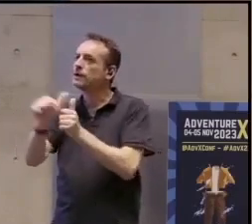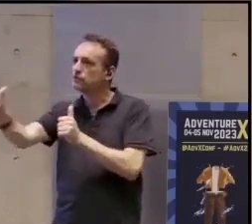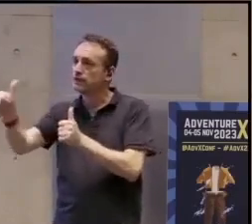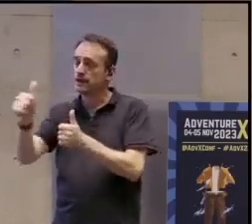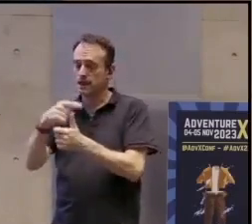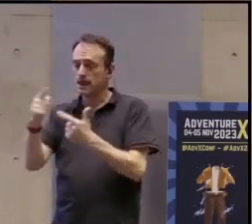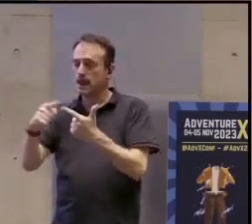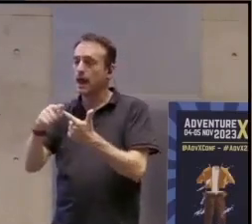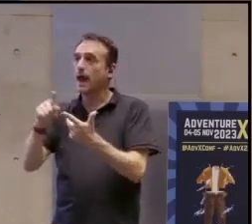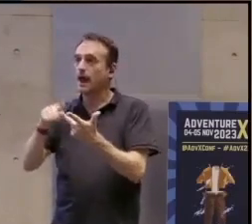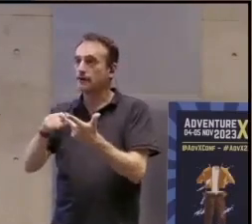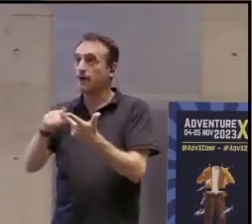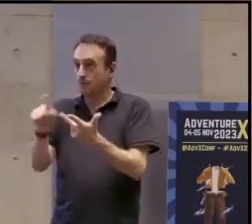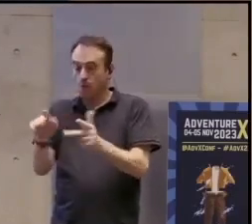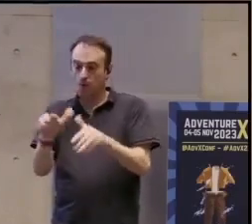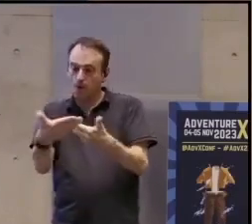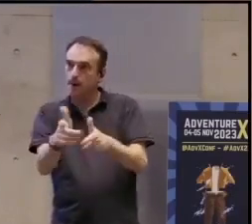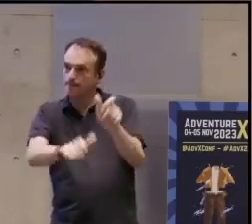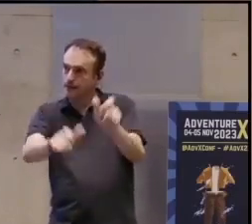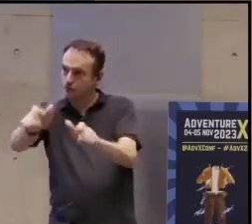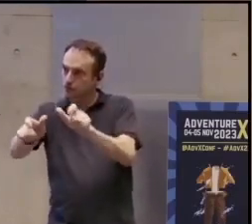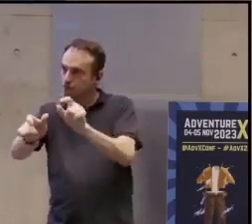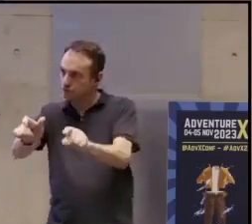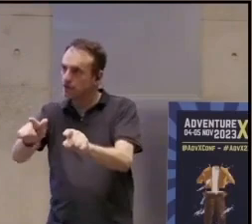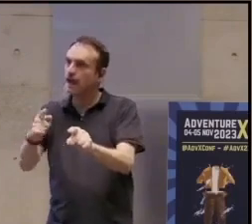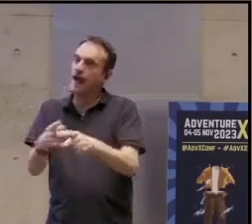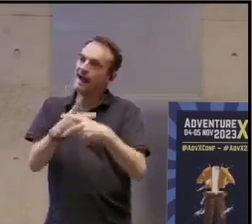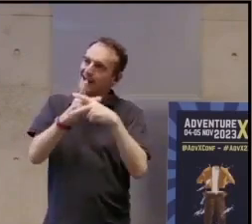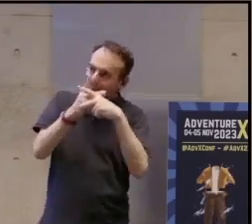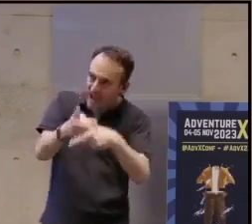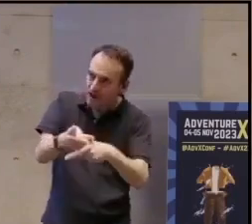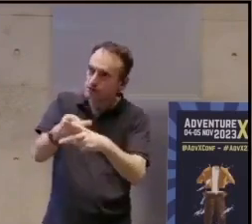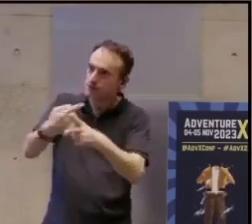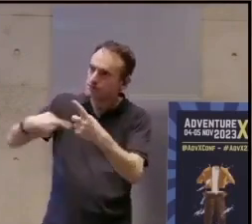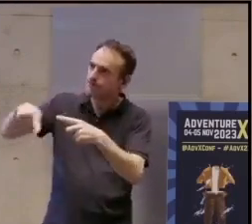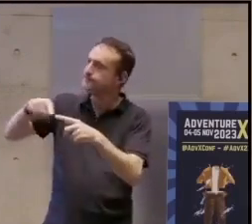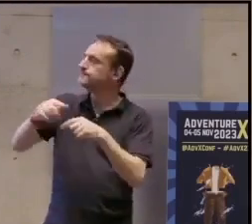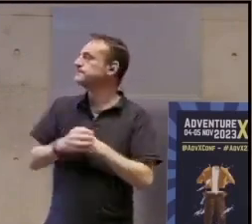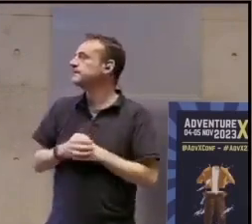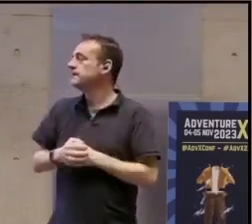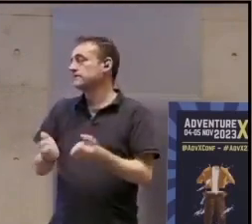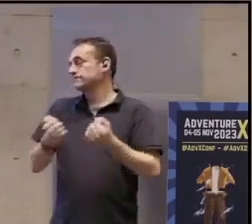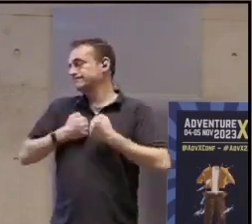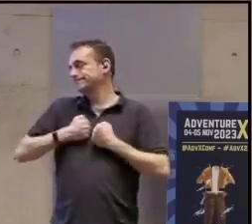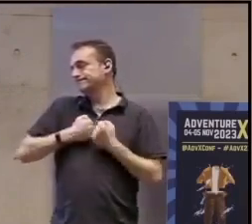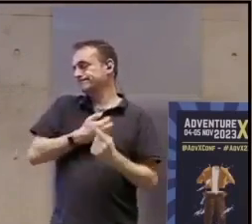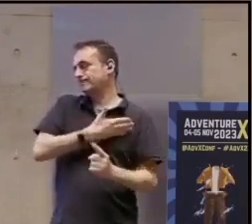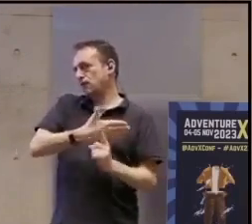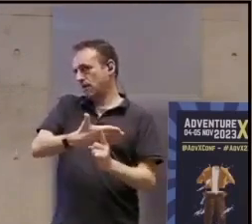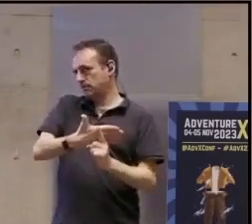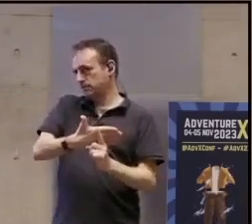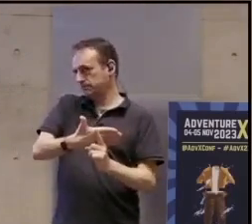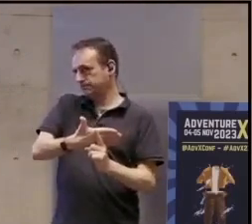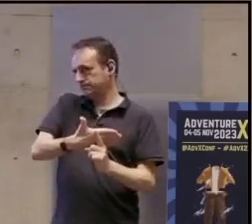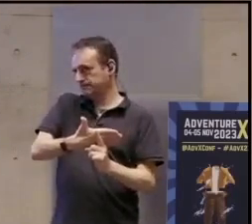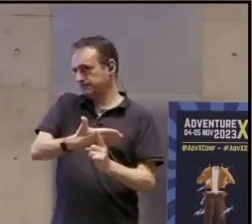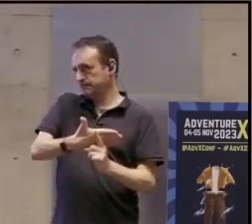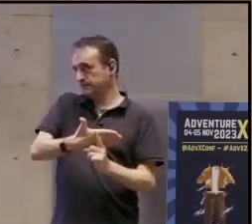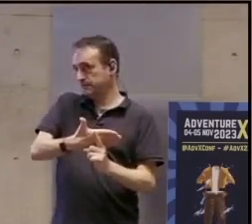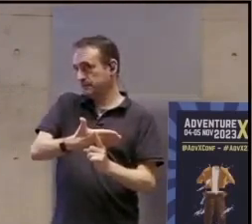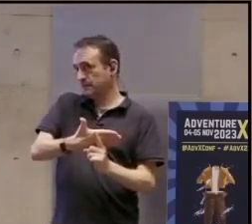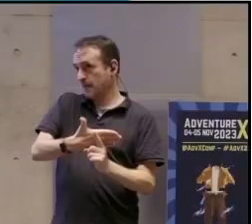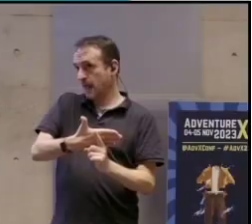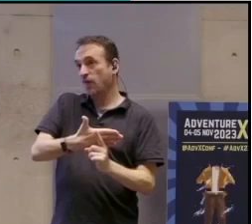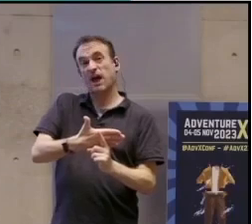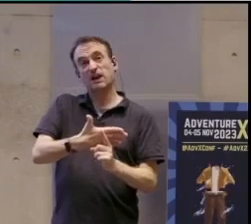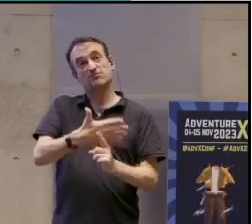importantly, to patients and people and carers. So that's my background before I moved into